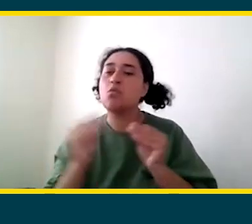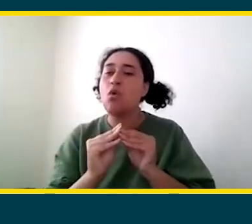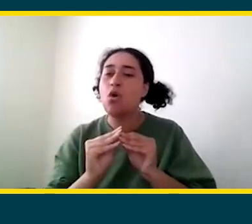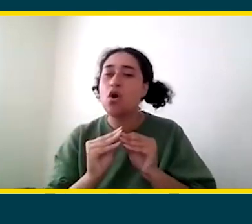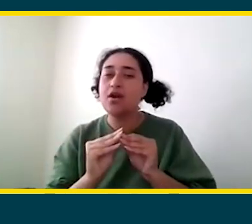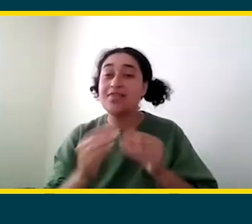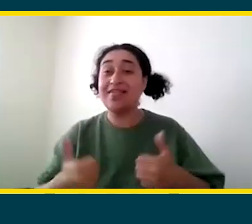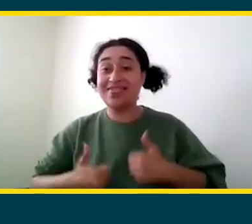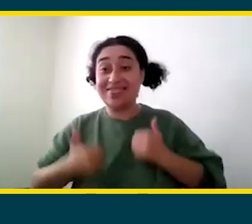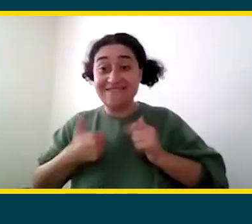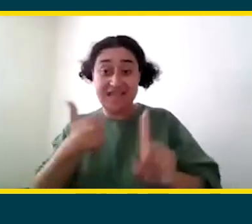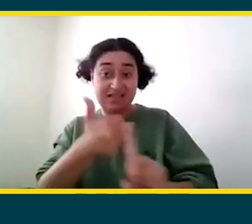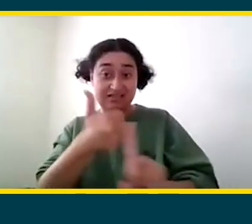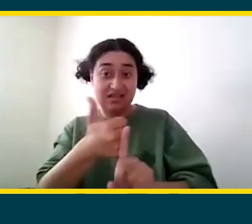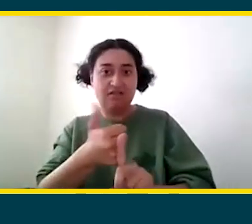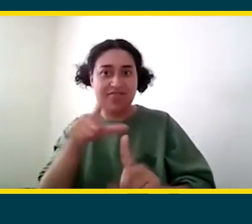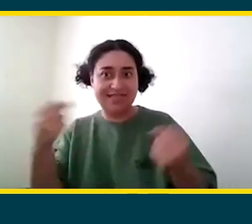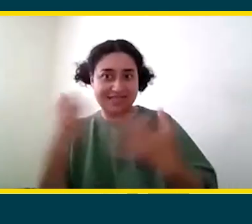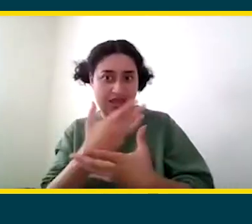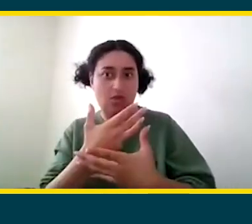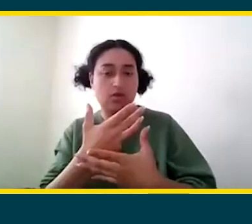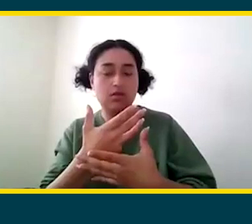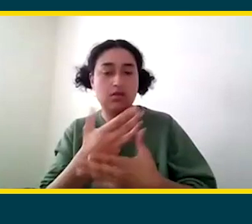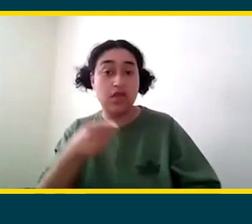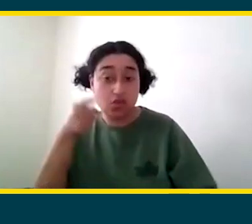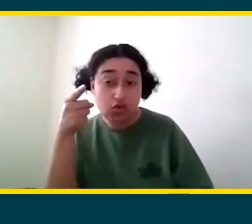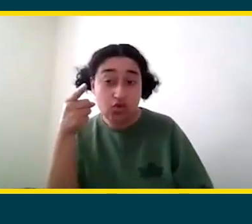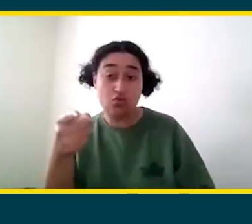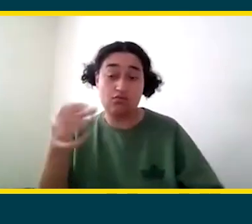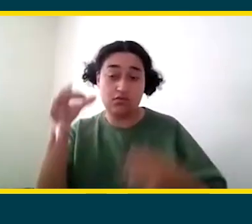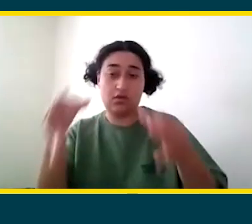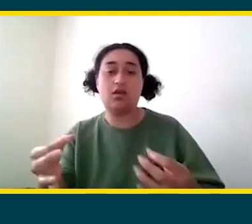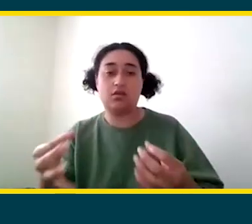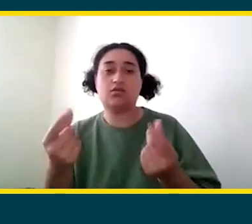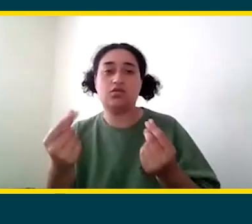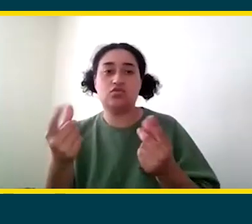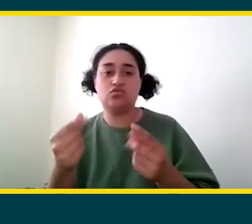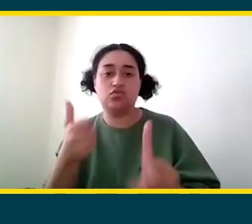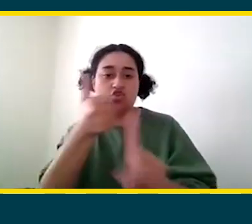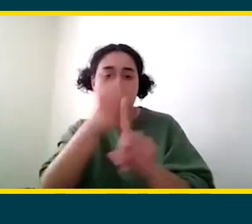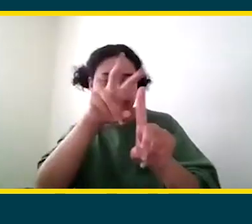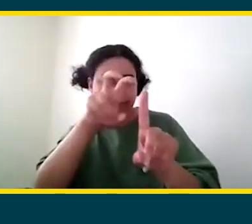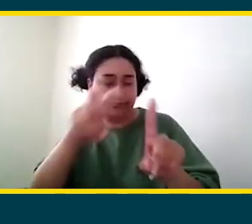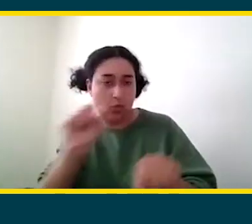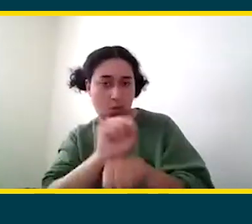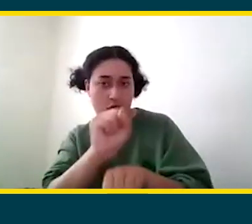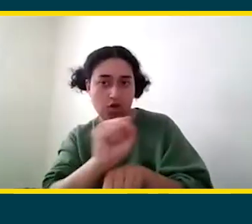so scary and threatening. That you are doing the self-work.